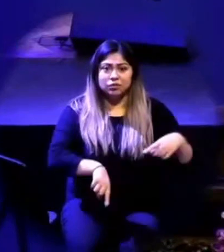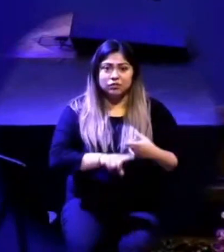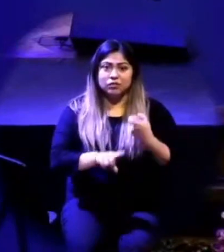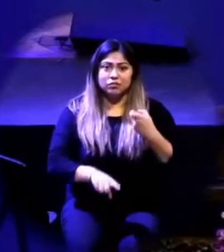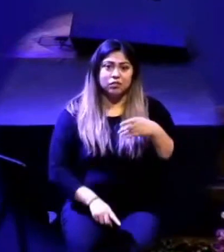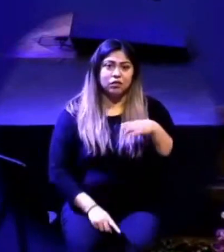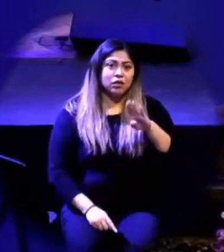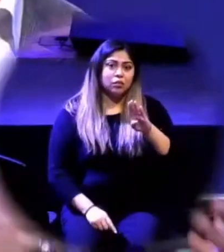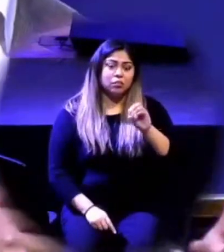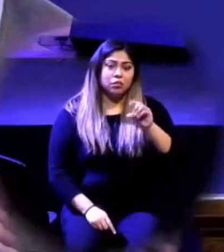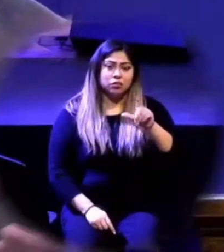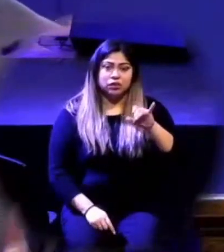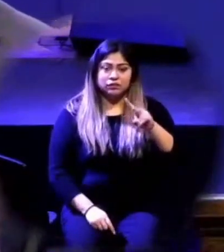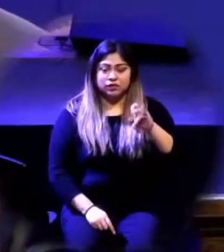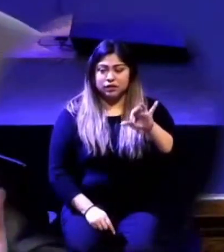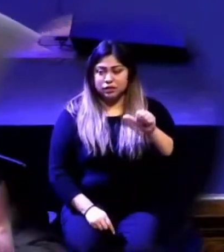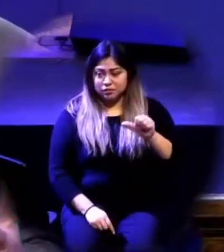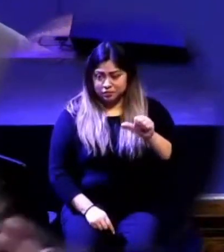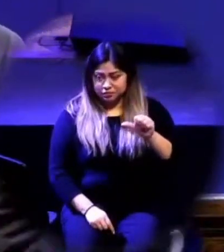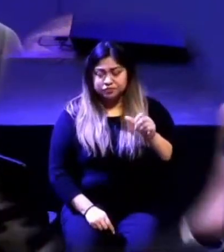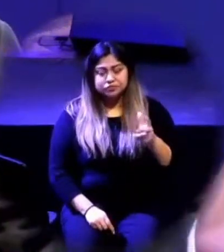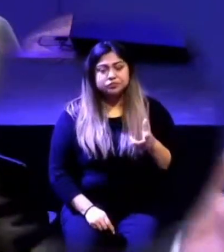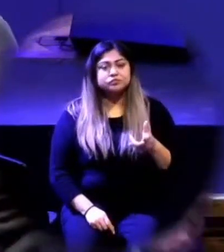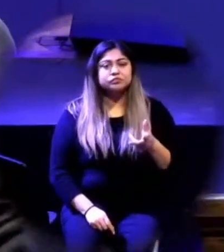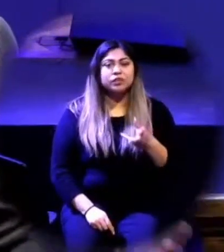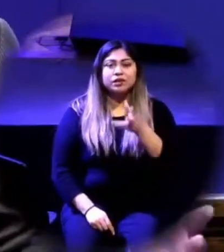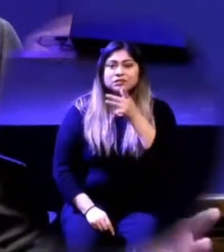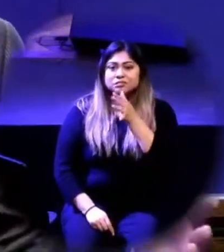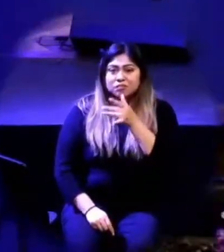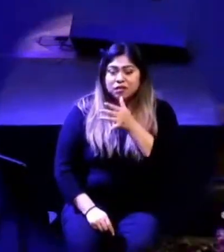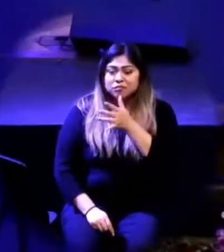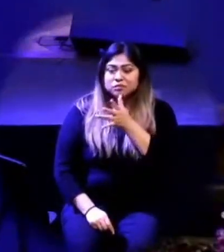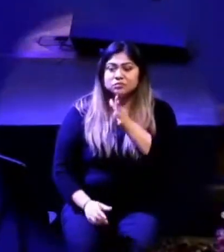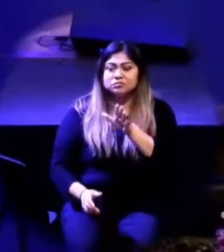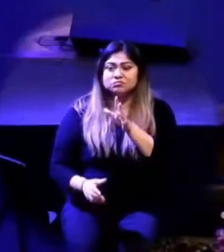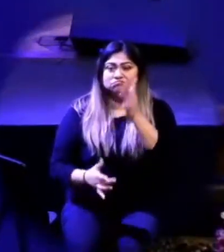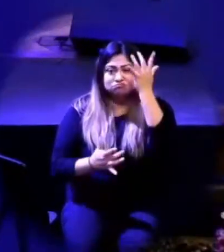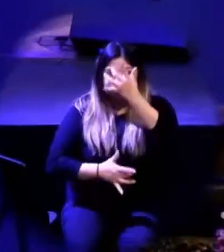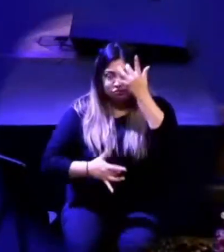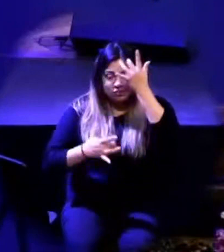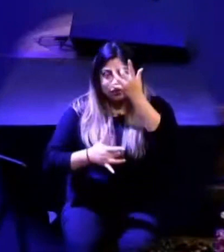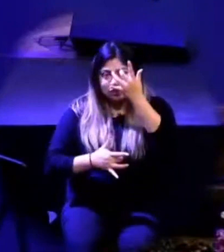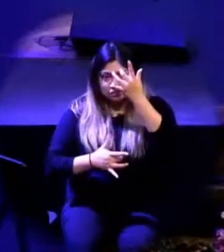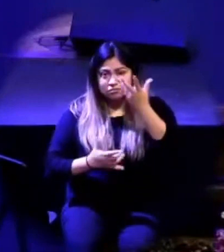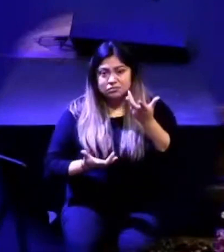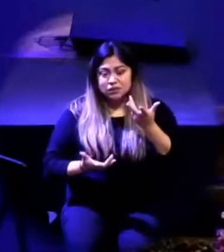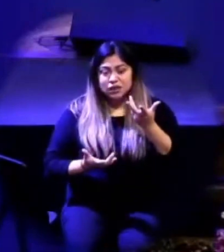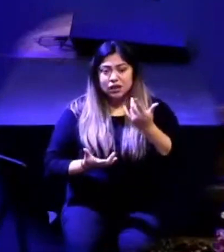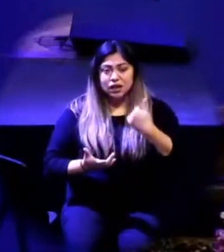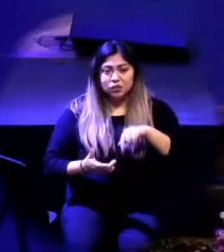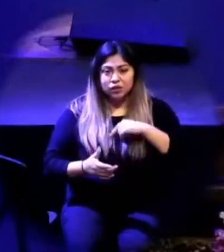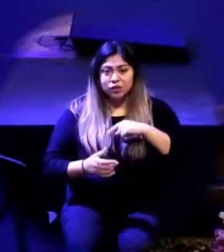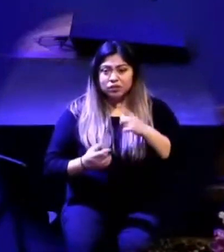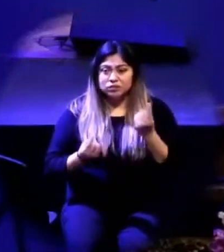back to San Angelo because his mom was ill, and we gathered in her room, and really she had been